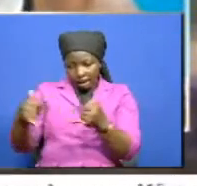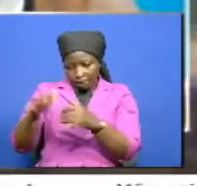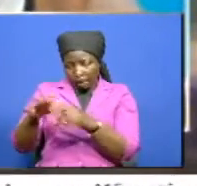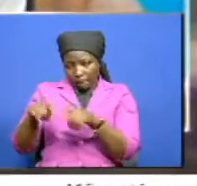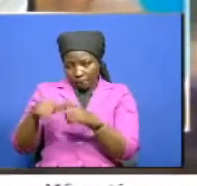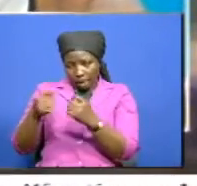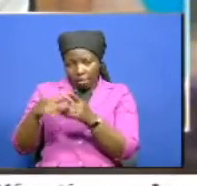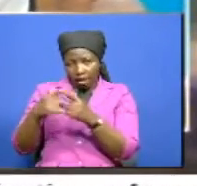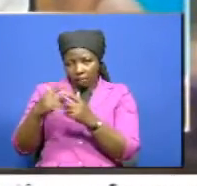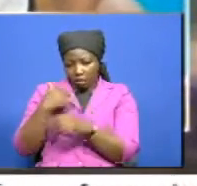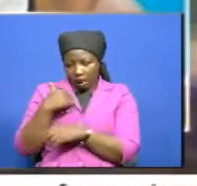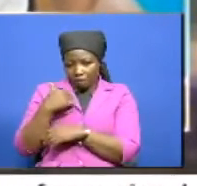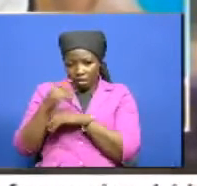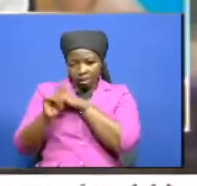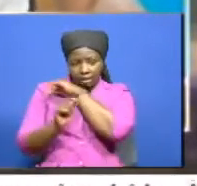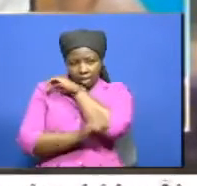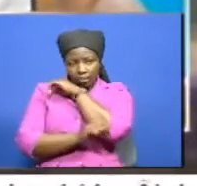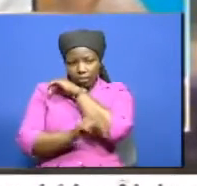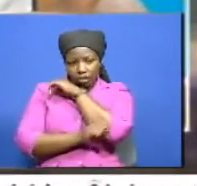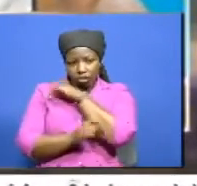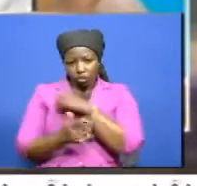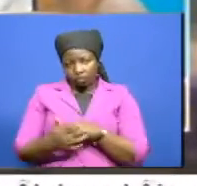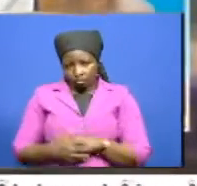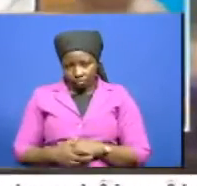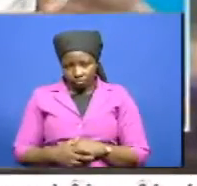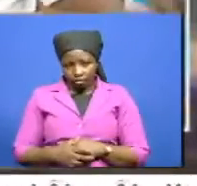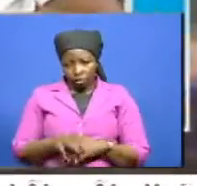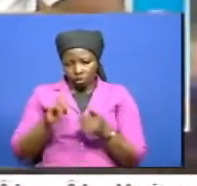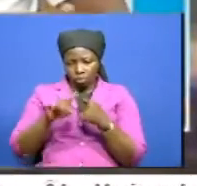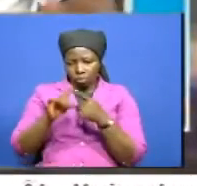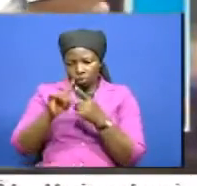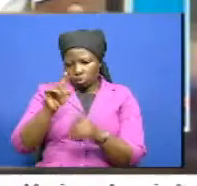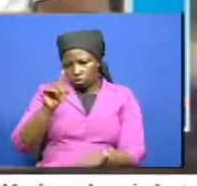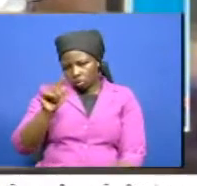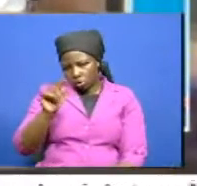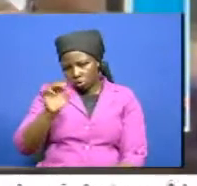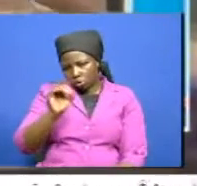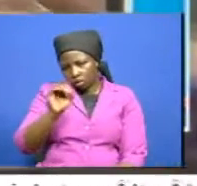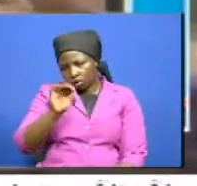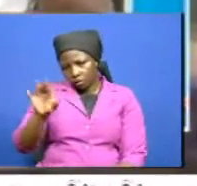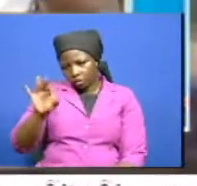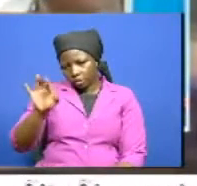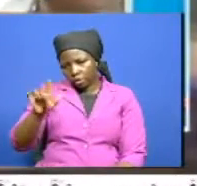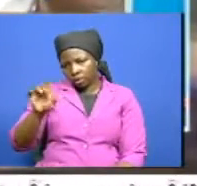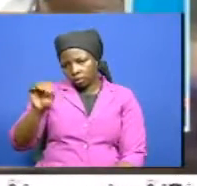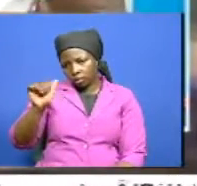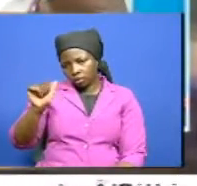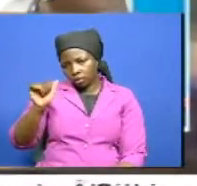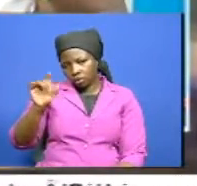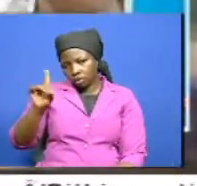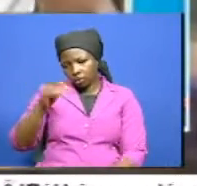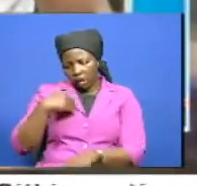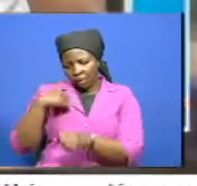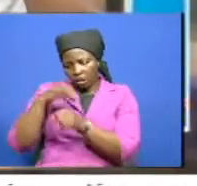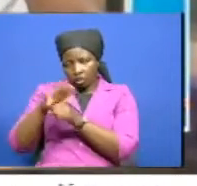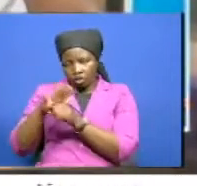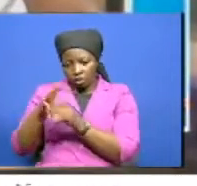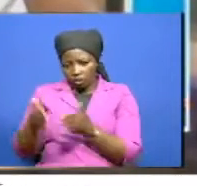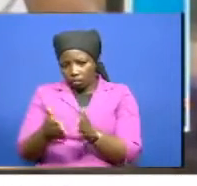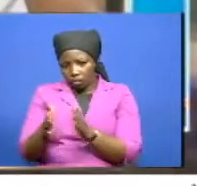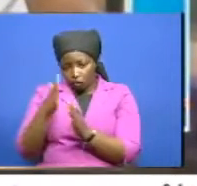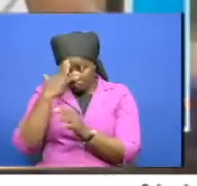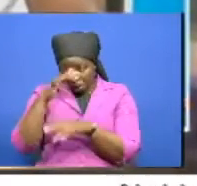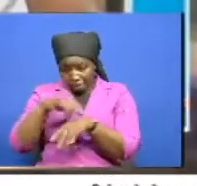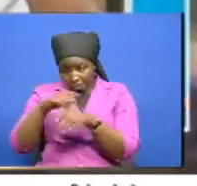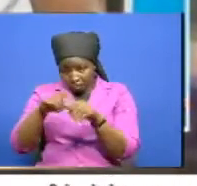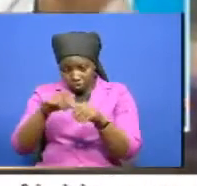temptation to offload. Aha. Yes, we had a lot of those opportunities because the fact that, you know, you break